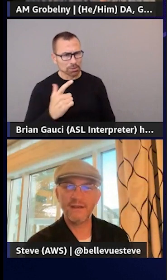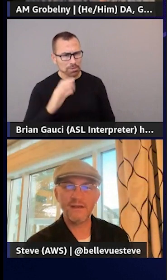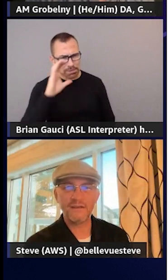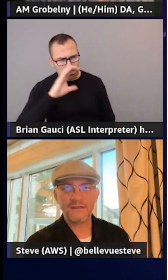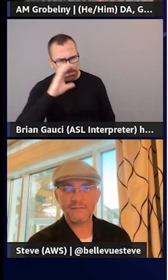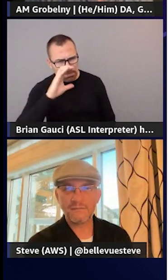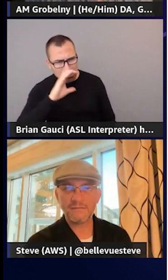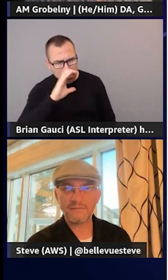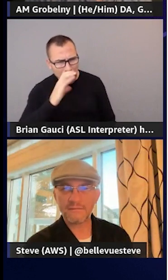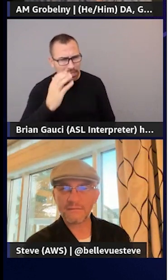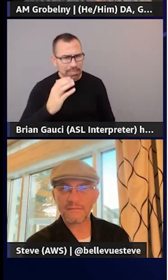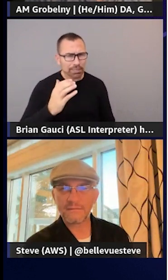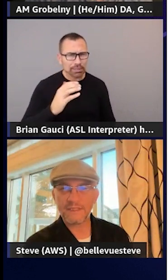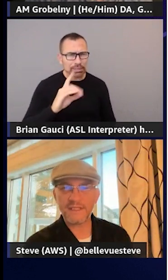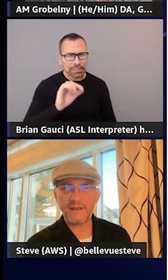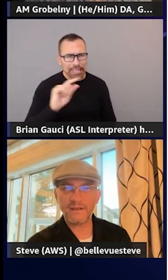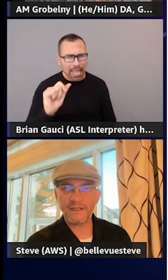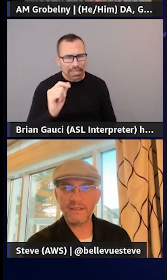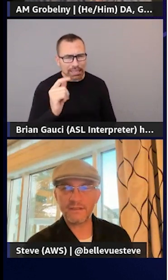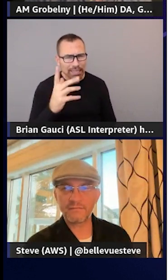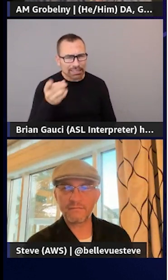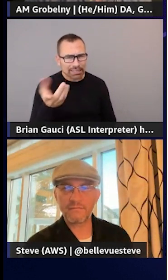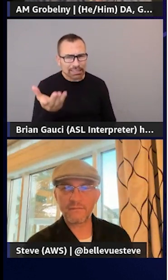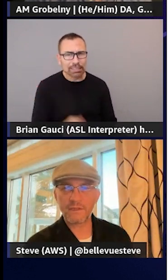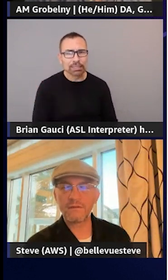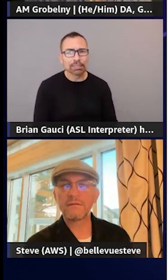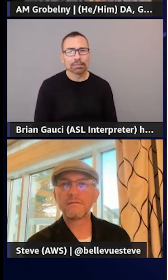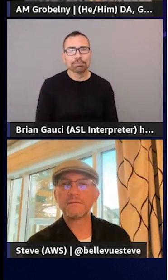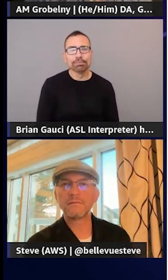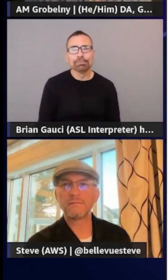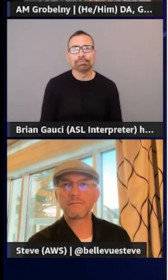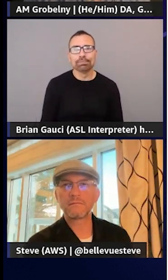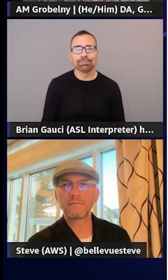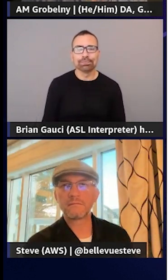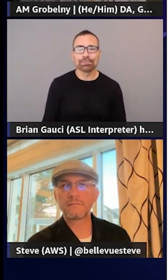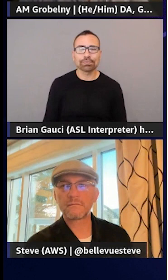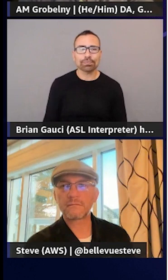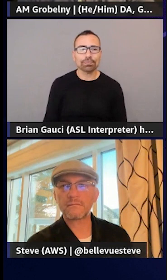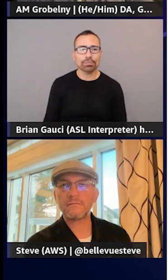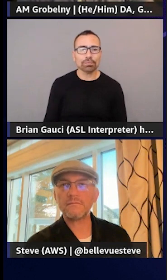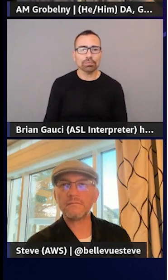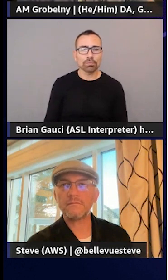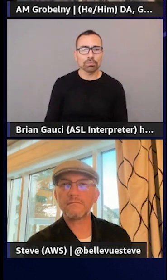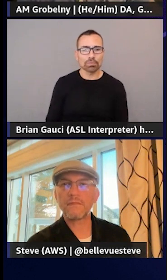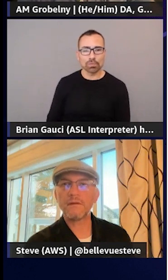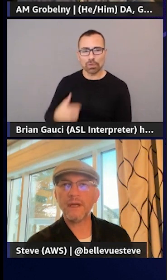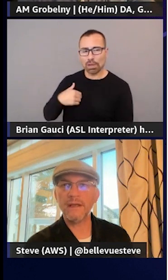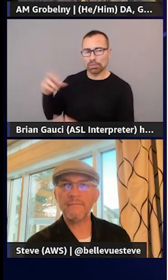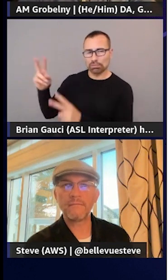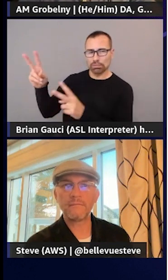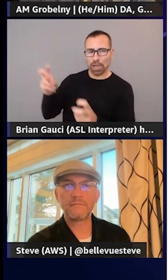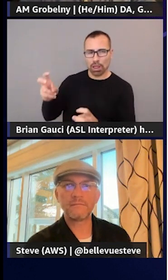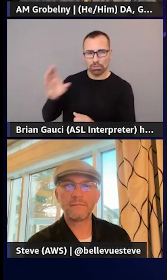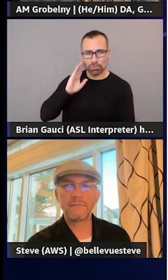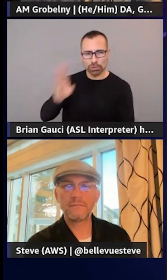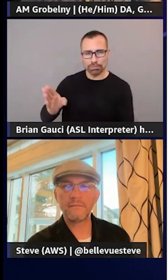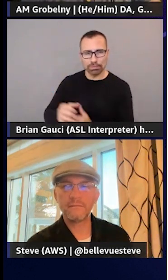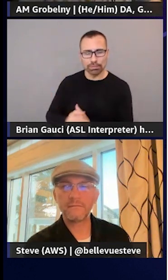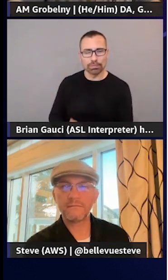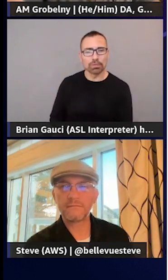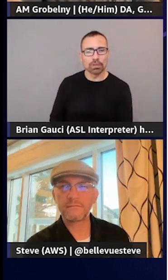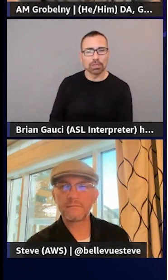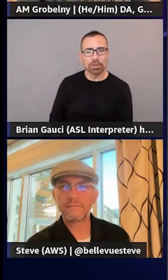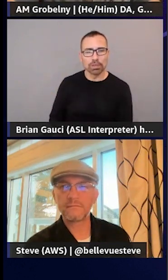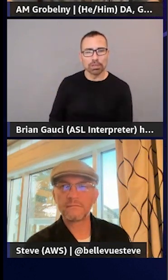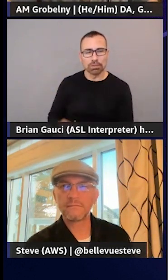here. Let's take a look at this. I'm going to download it. Okay. All right. So I'm going